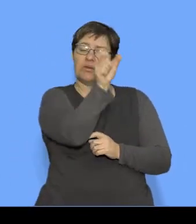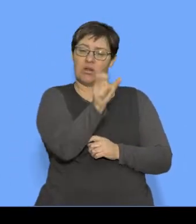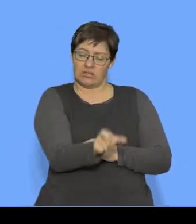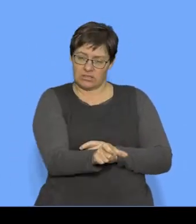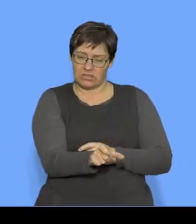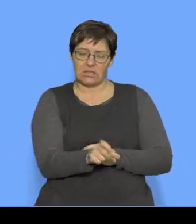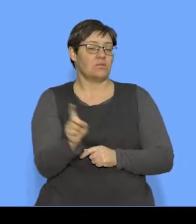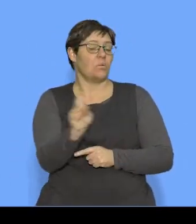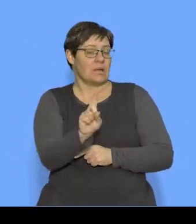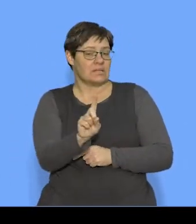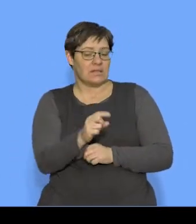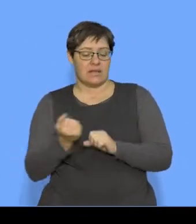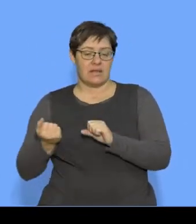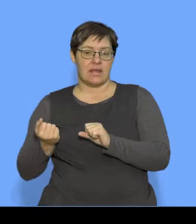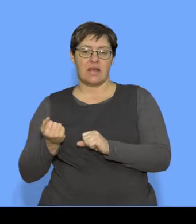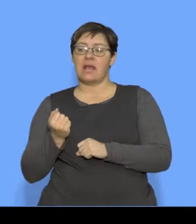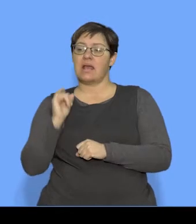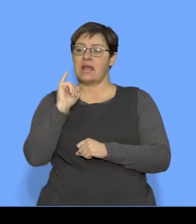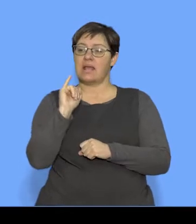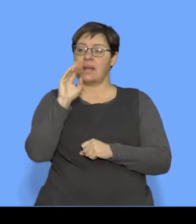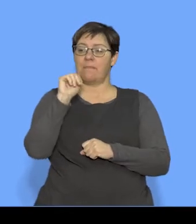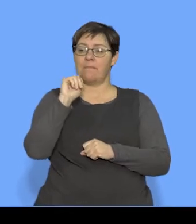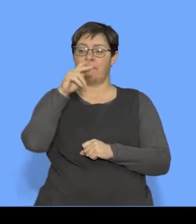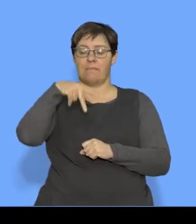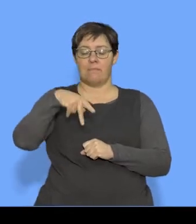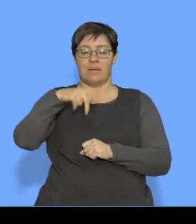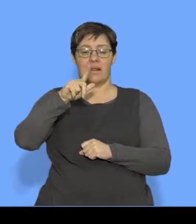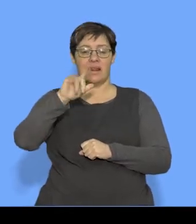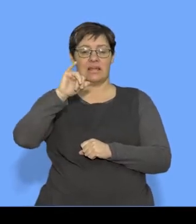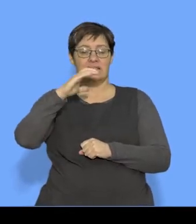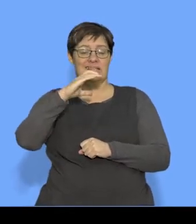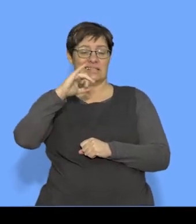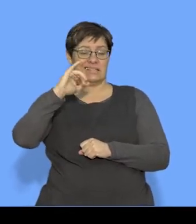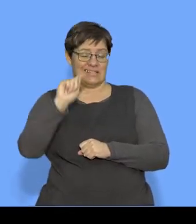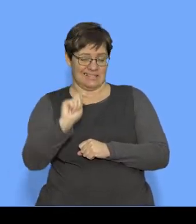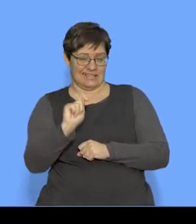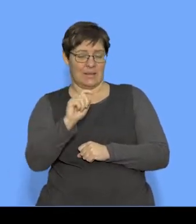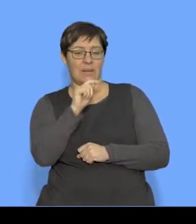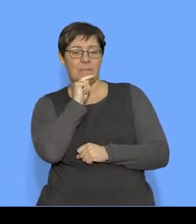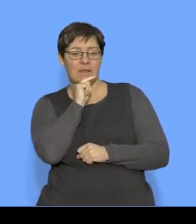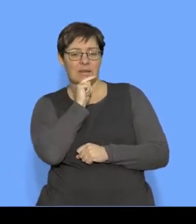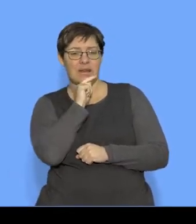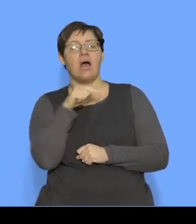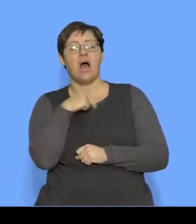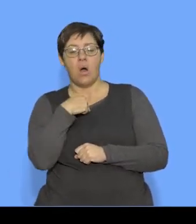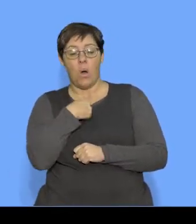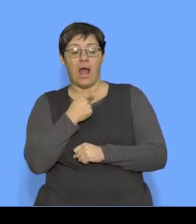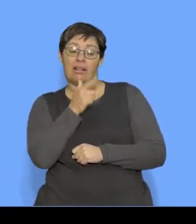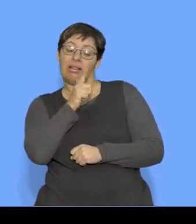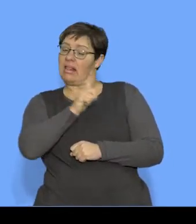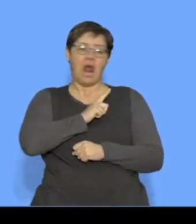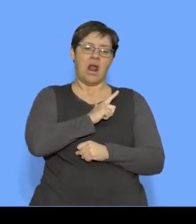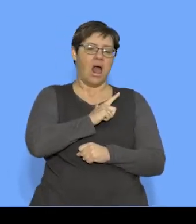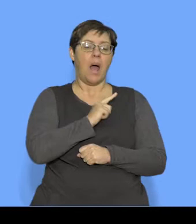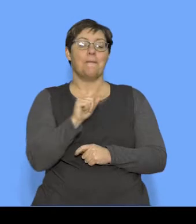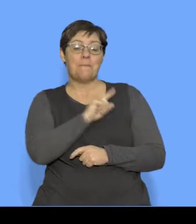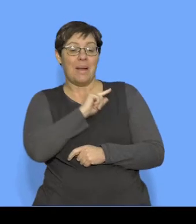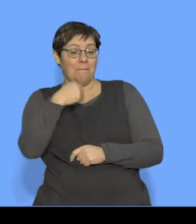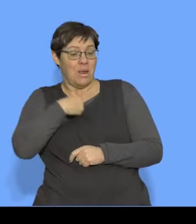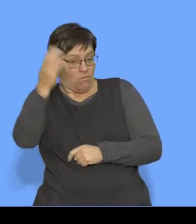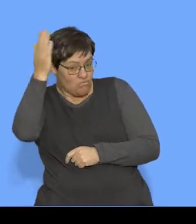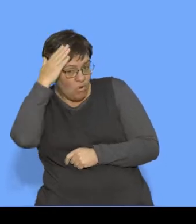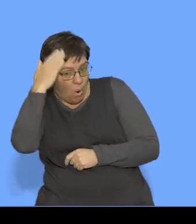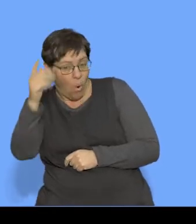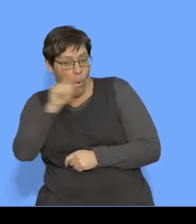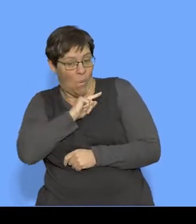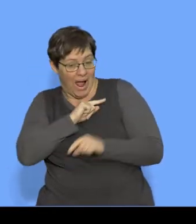you're going to look at here is the implicit. Remember, I said this is normally the between the line, right?